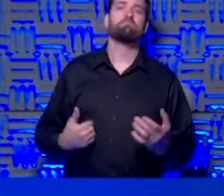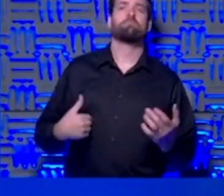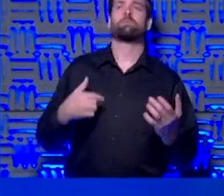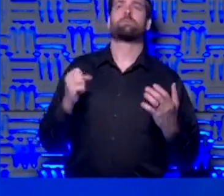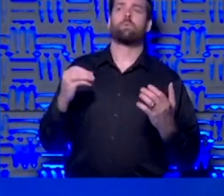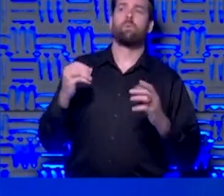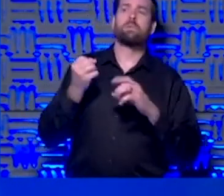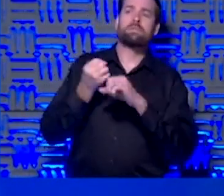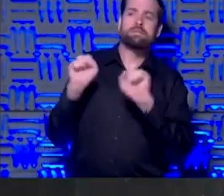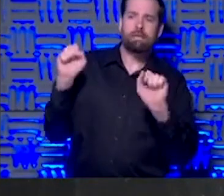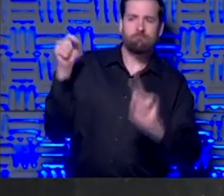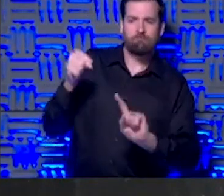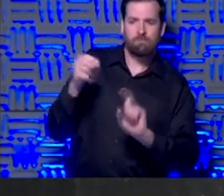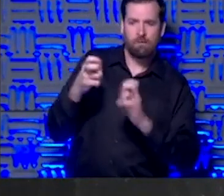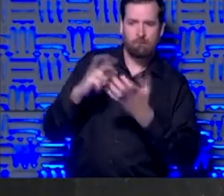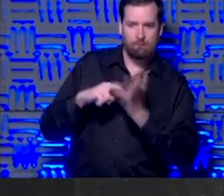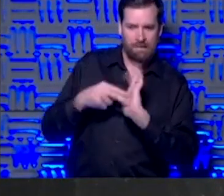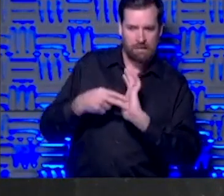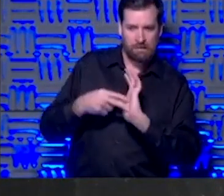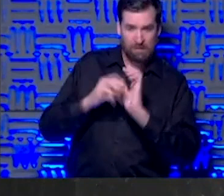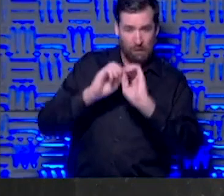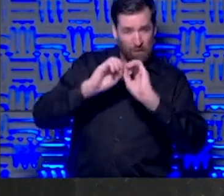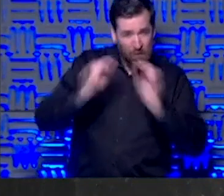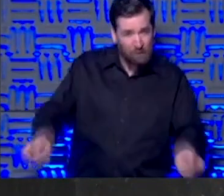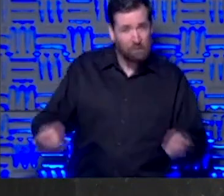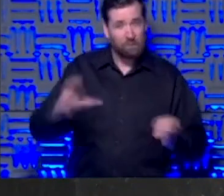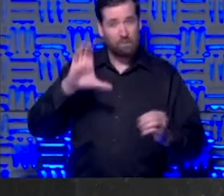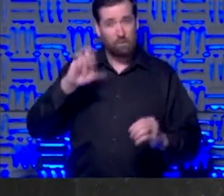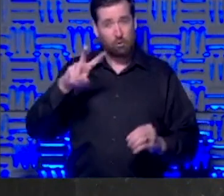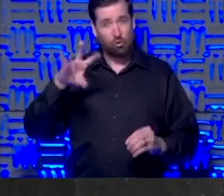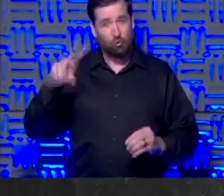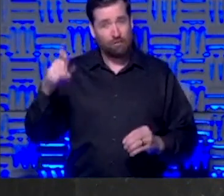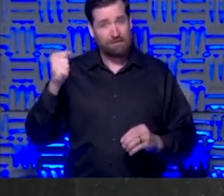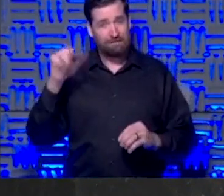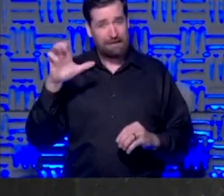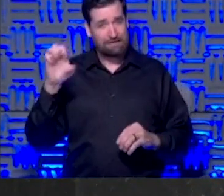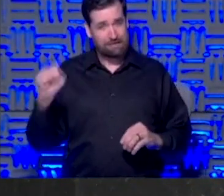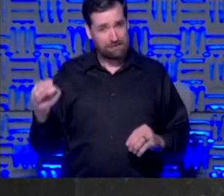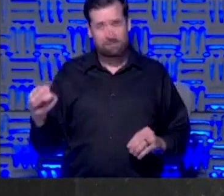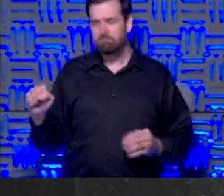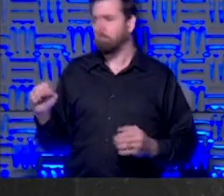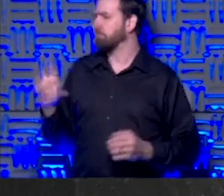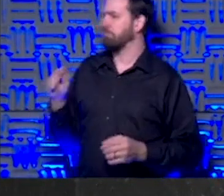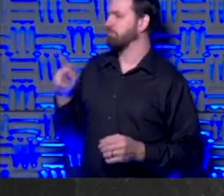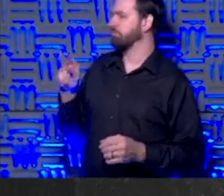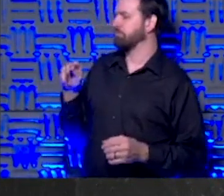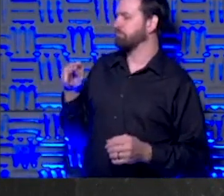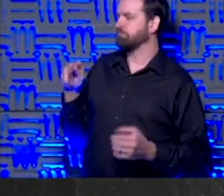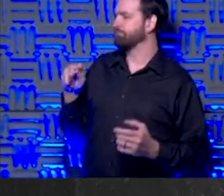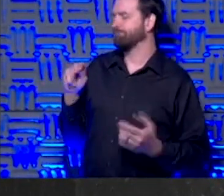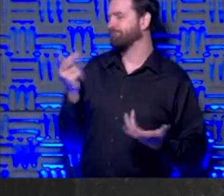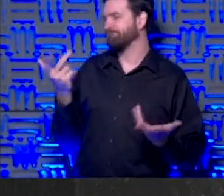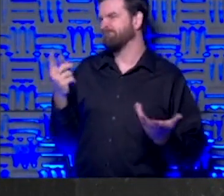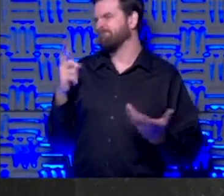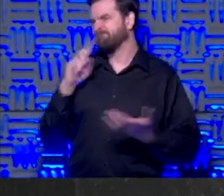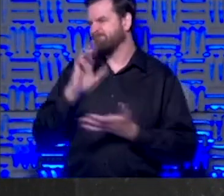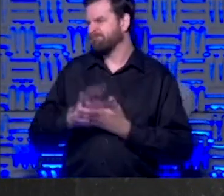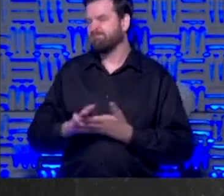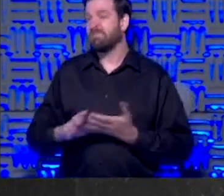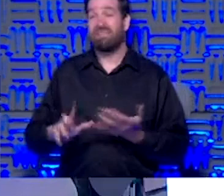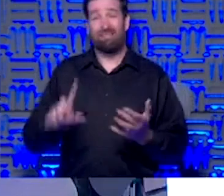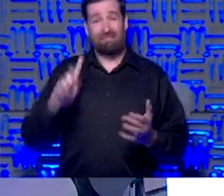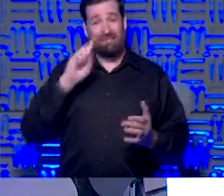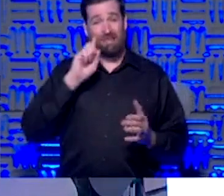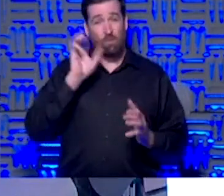safe mean zero COVID-19 cases in a community? Yeah. I don't believe it does. I'm not sure at this point we'll get down to